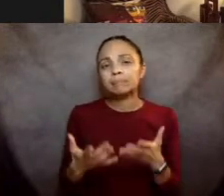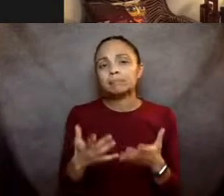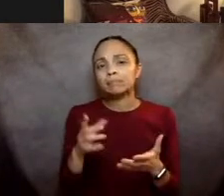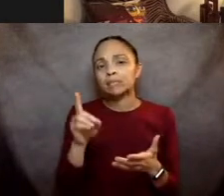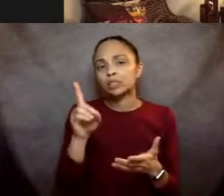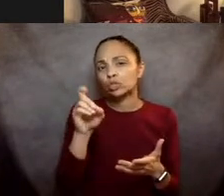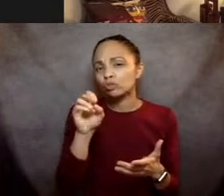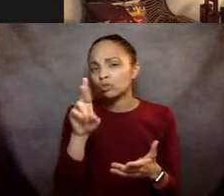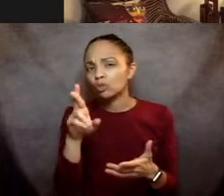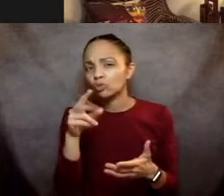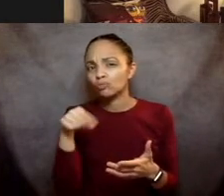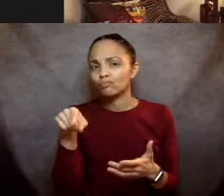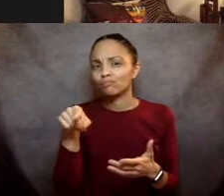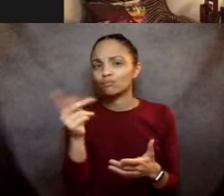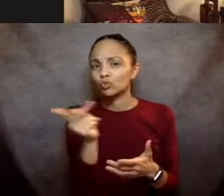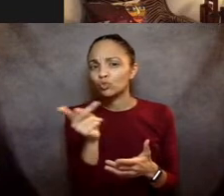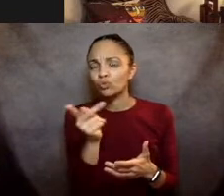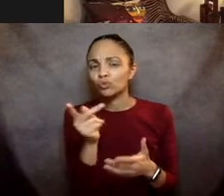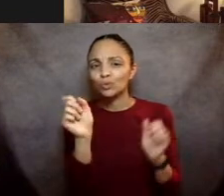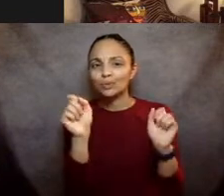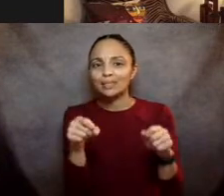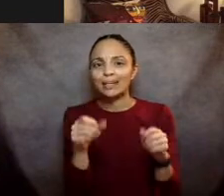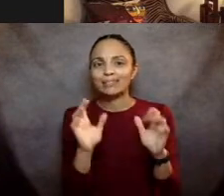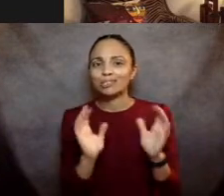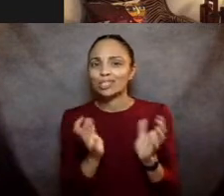more about, oh boy, your head is to the side.